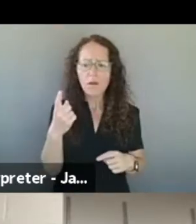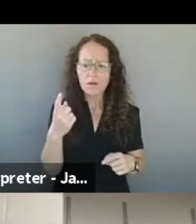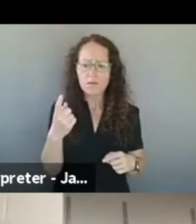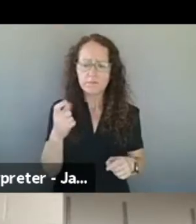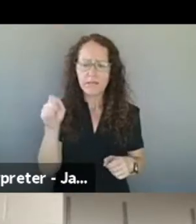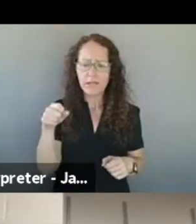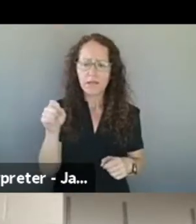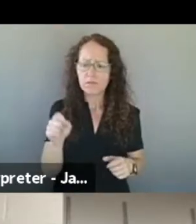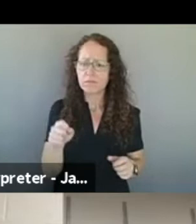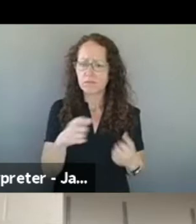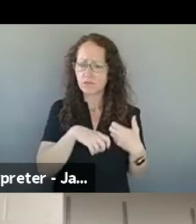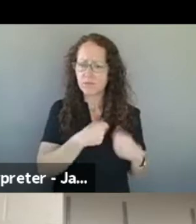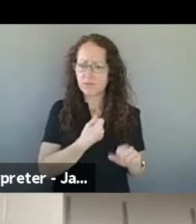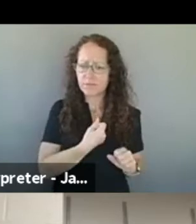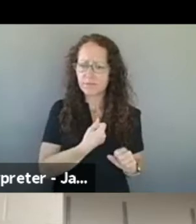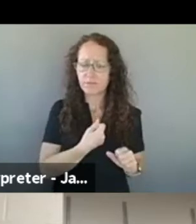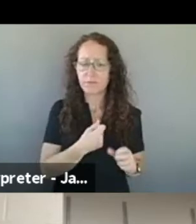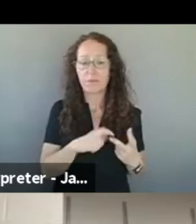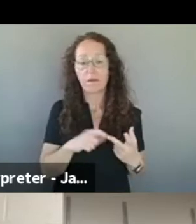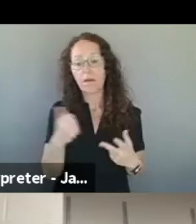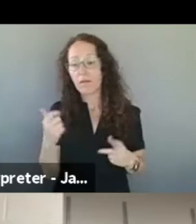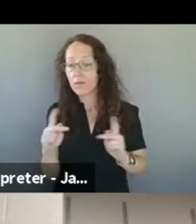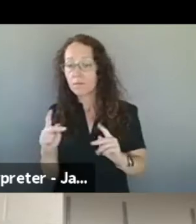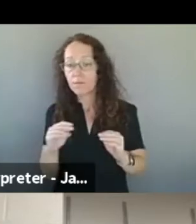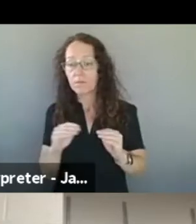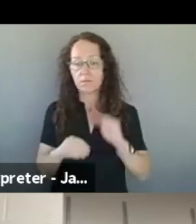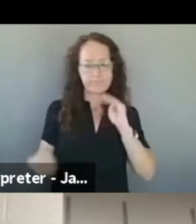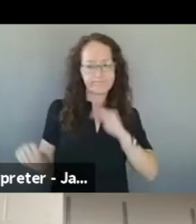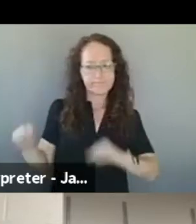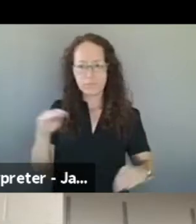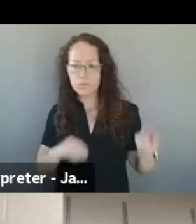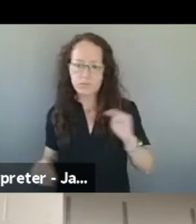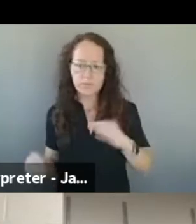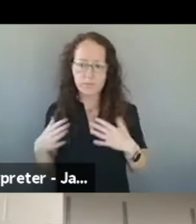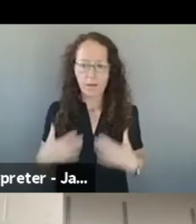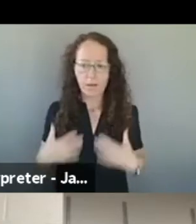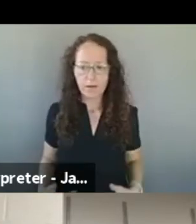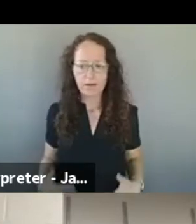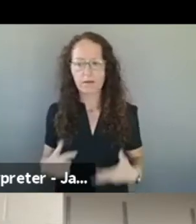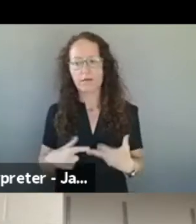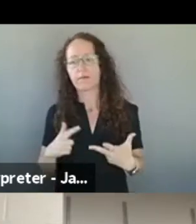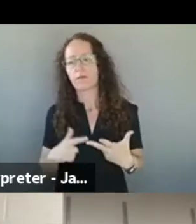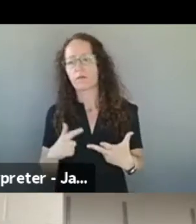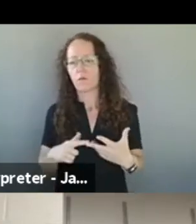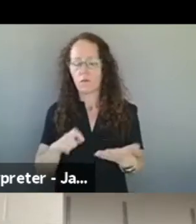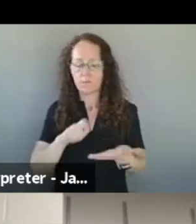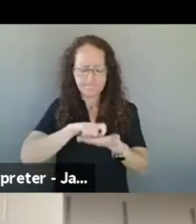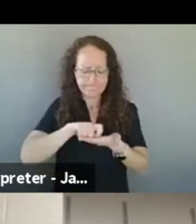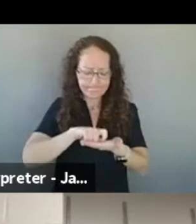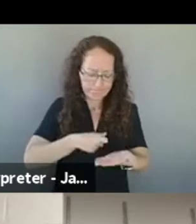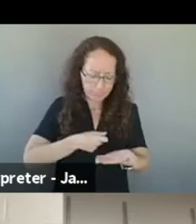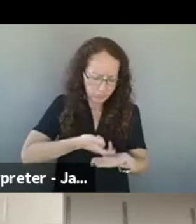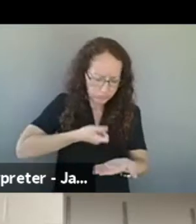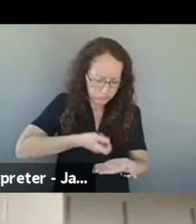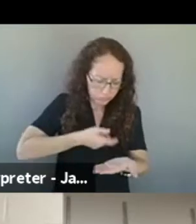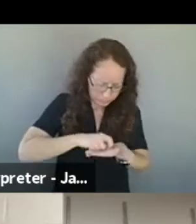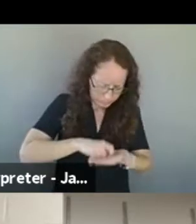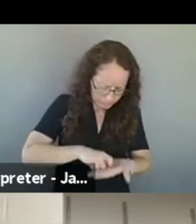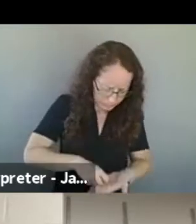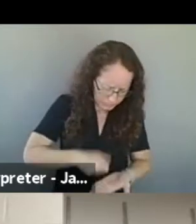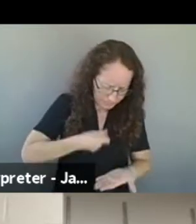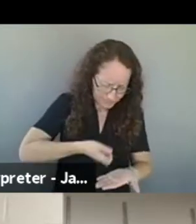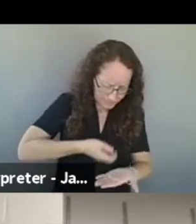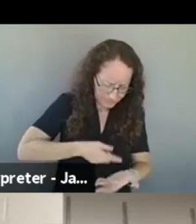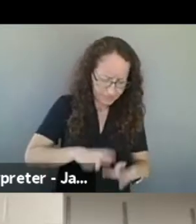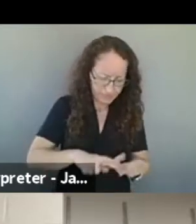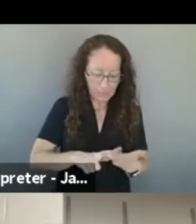some, it'll be movement or journaling or getting quiet, praying,